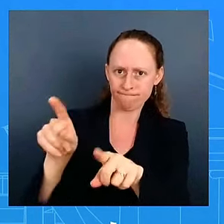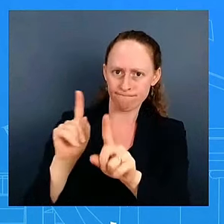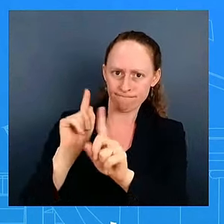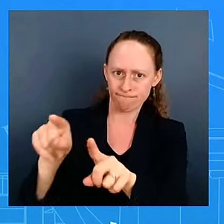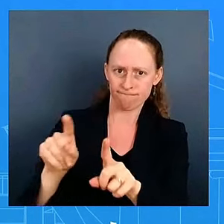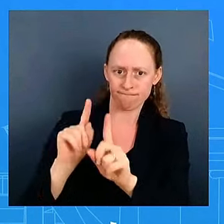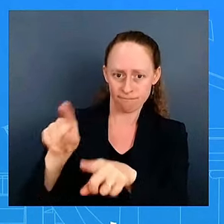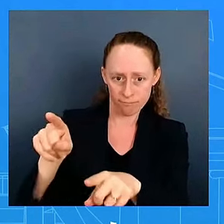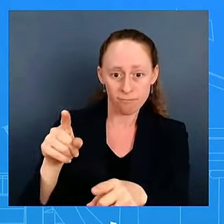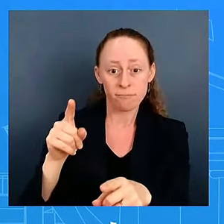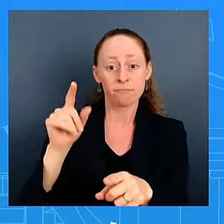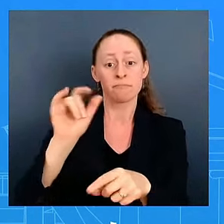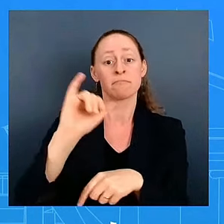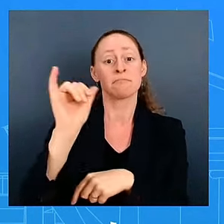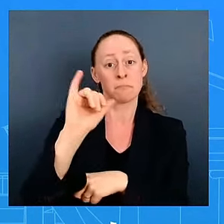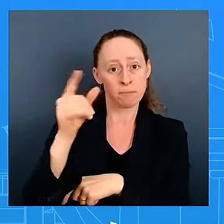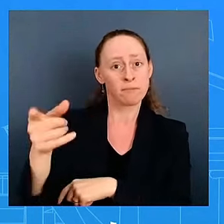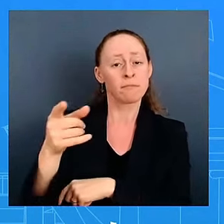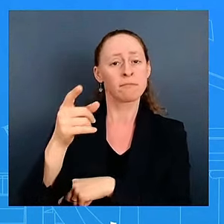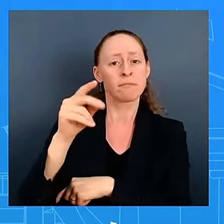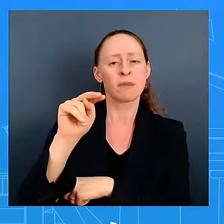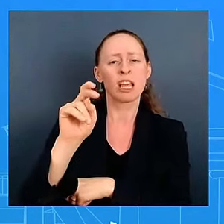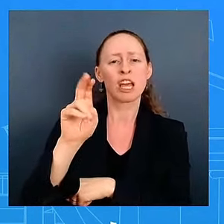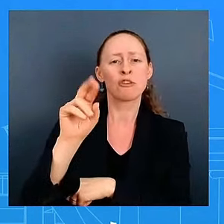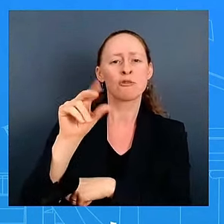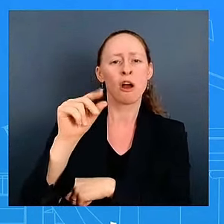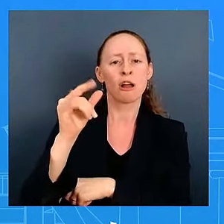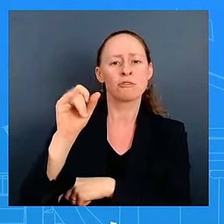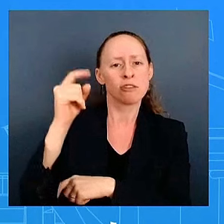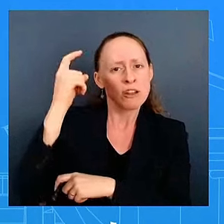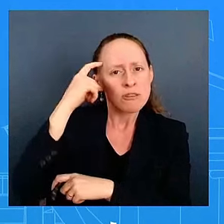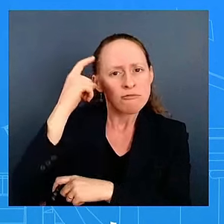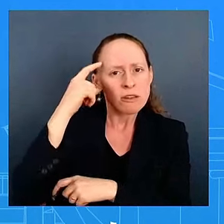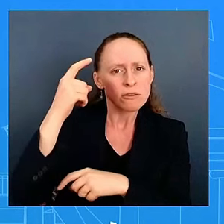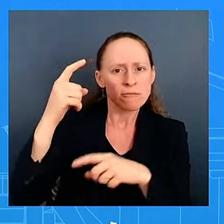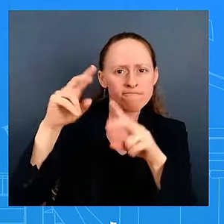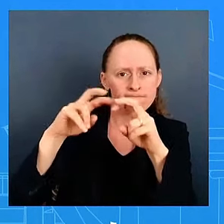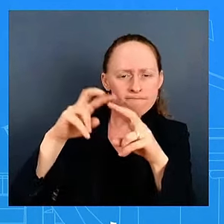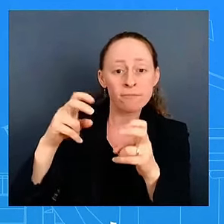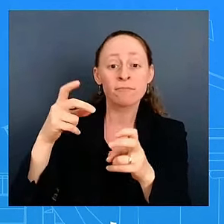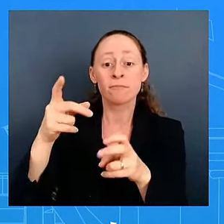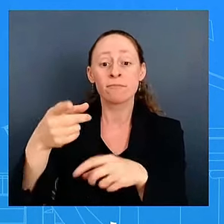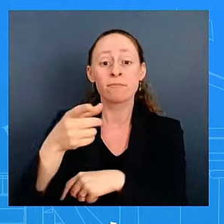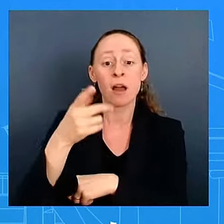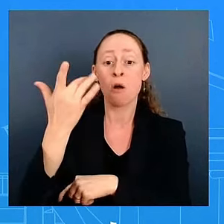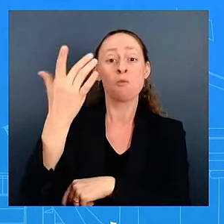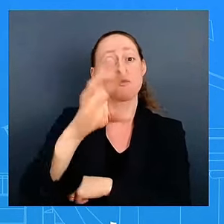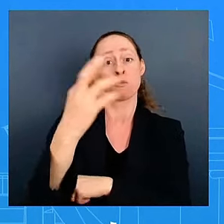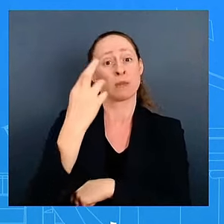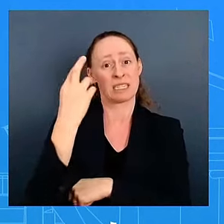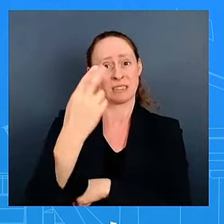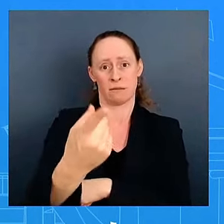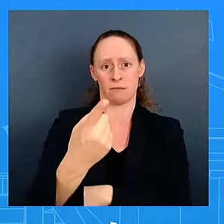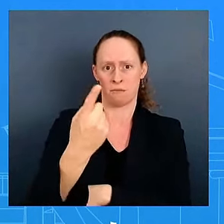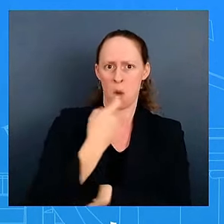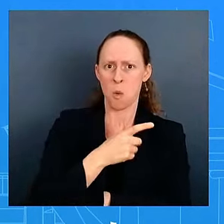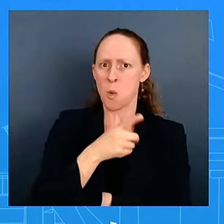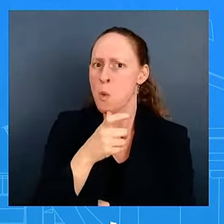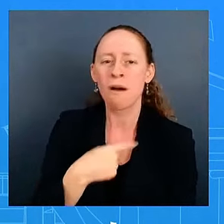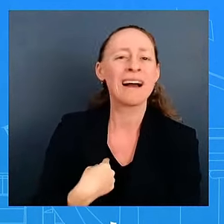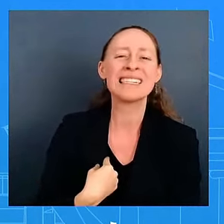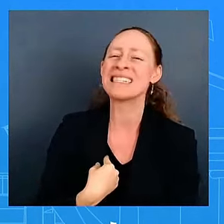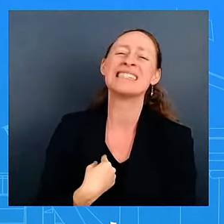name, and the reason why is because we do not share private information That is something that we